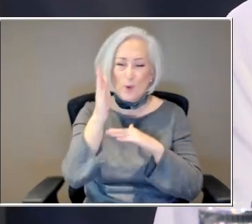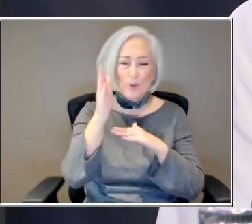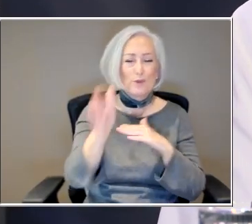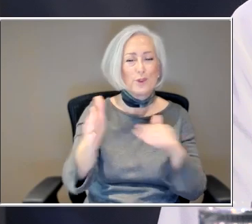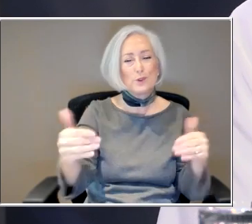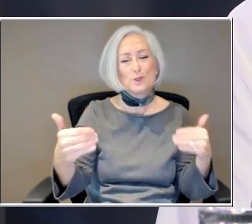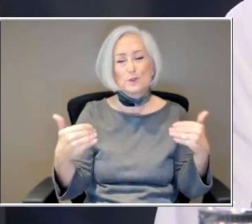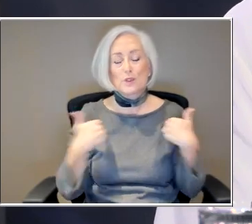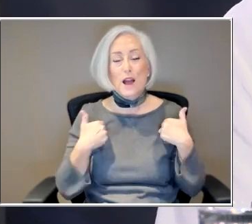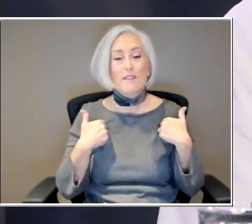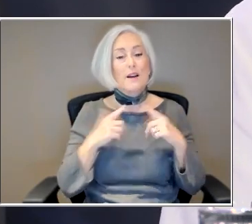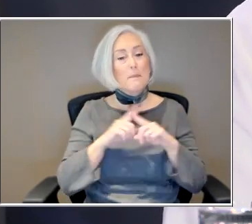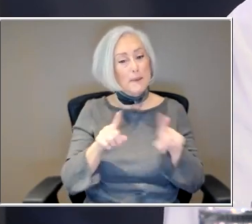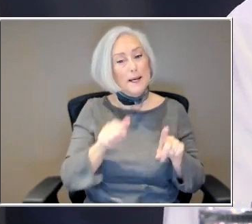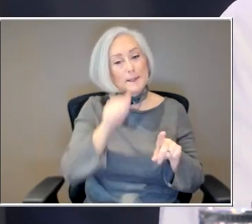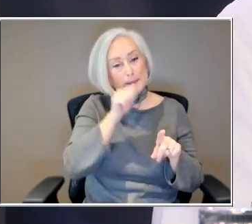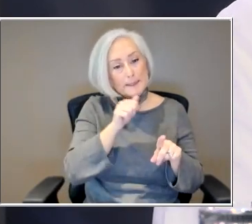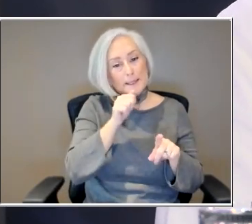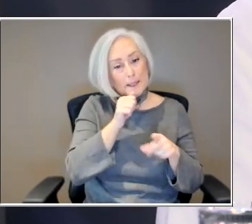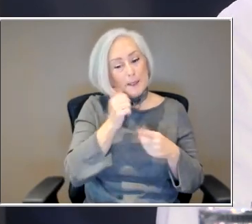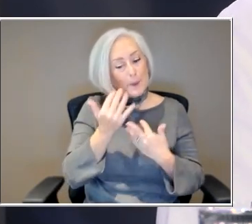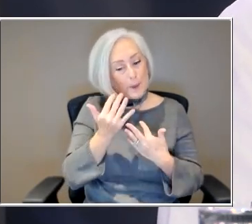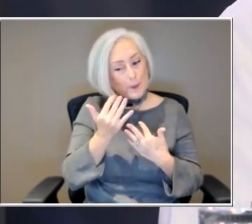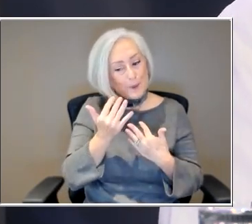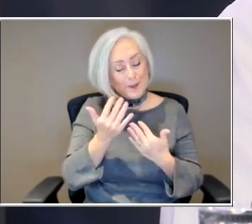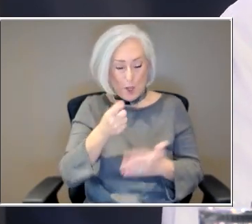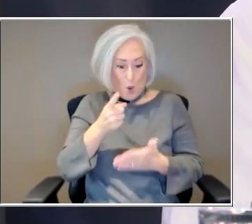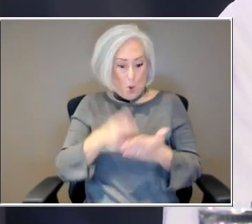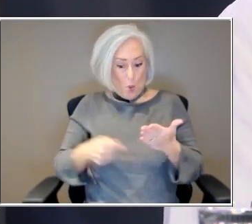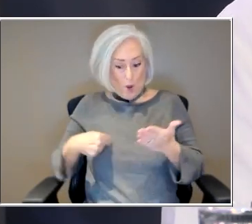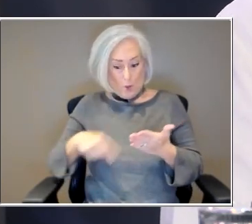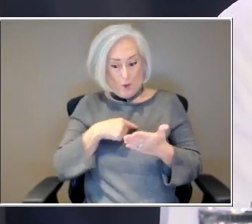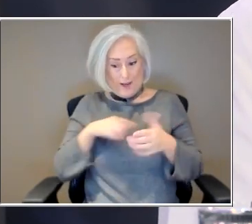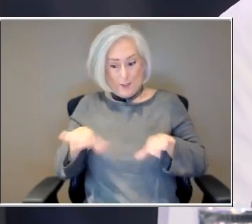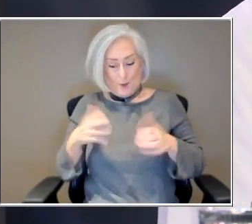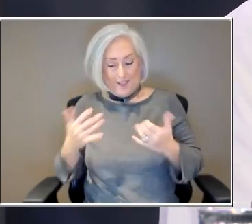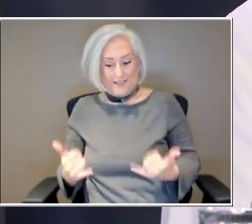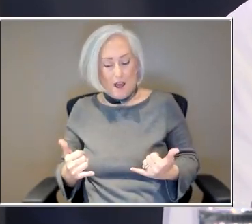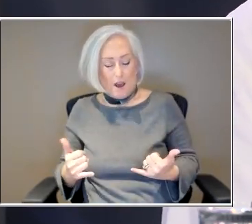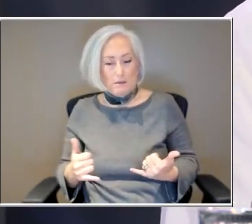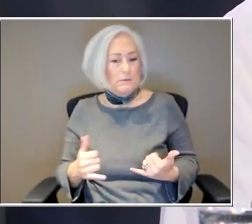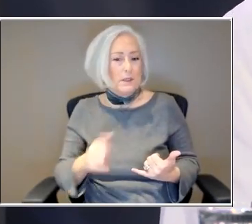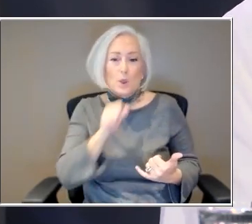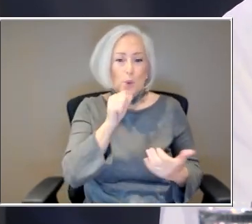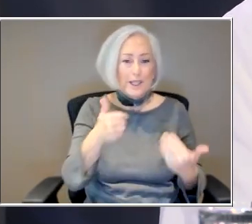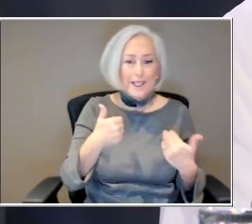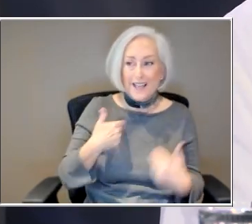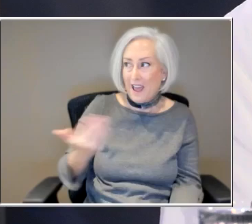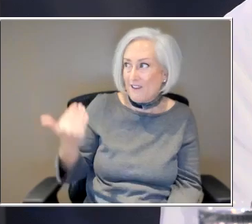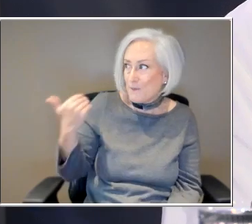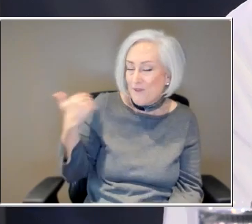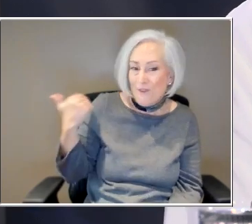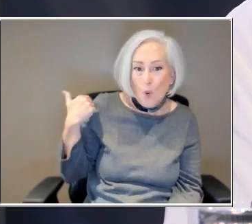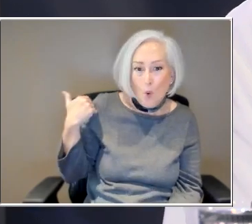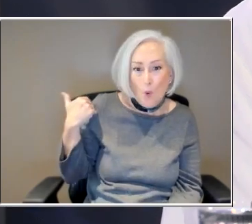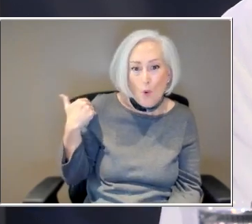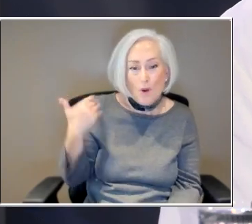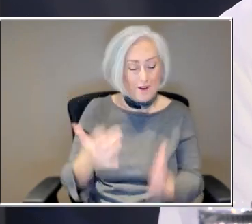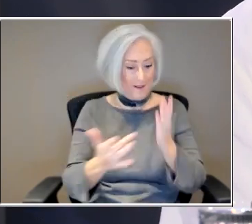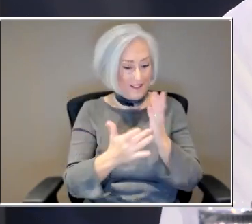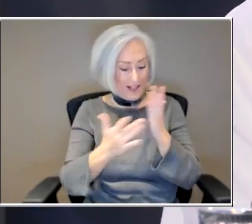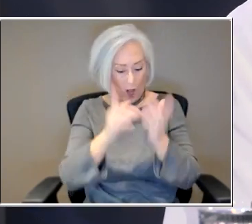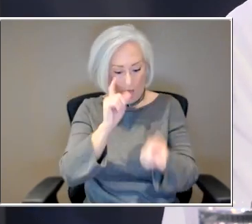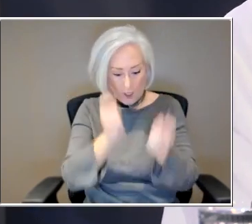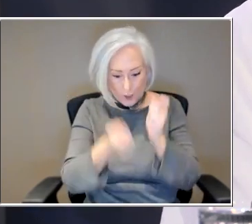doing, didn't exist at some point in the past. So technology is changing. Our ability to intervene is changing. Things are getting